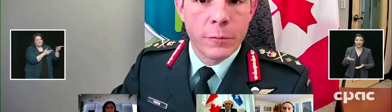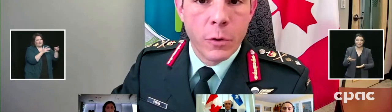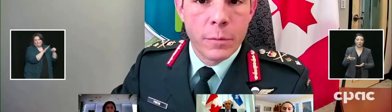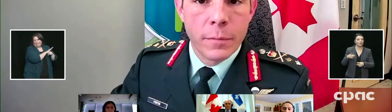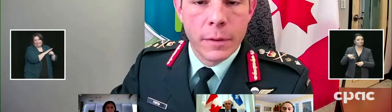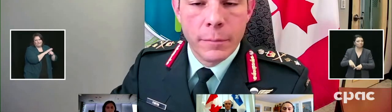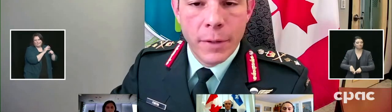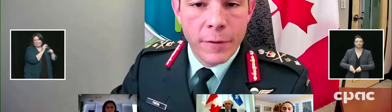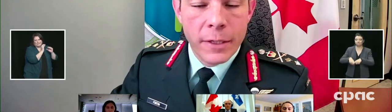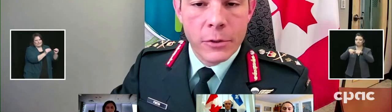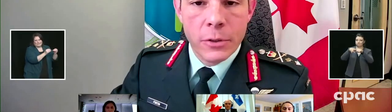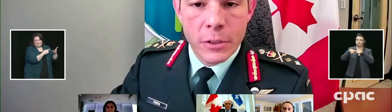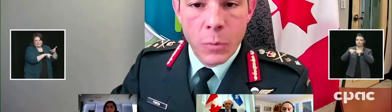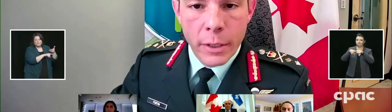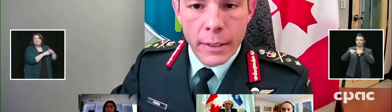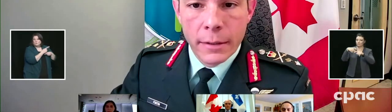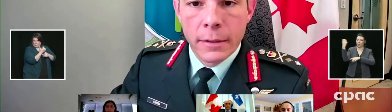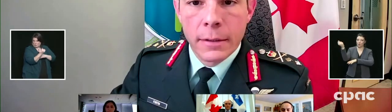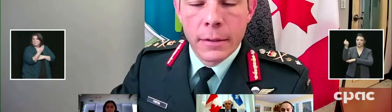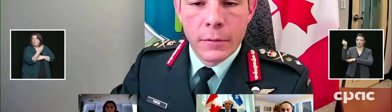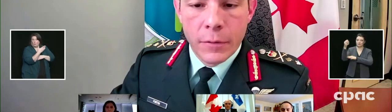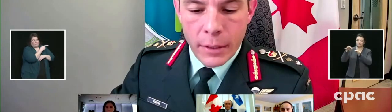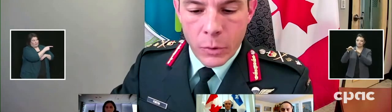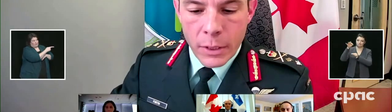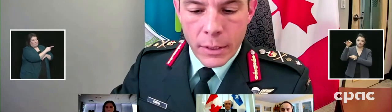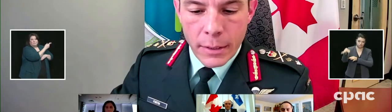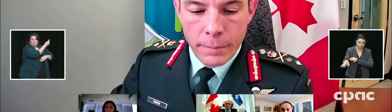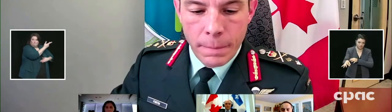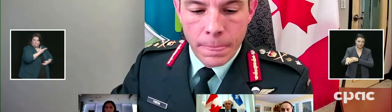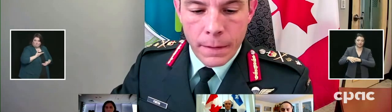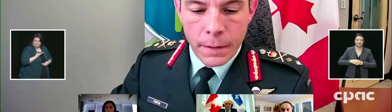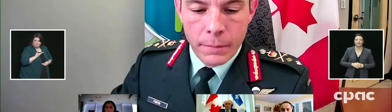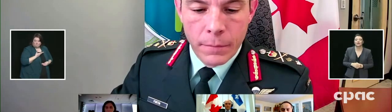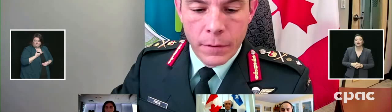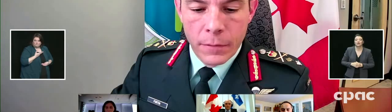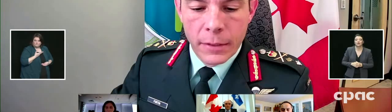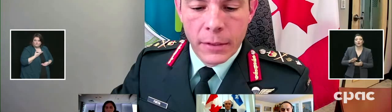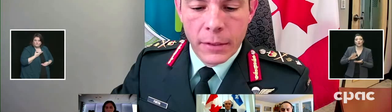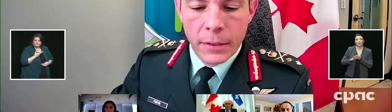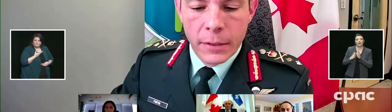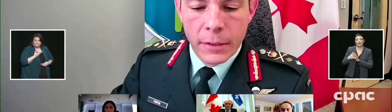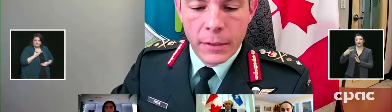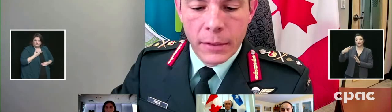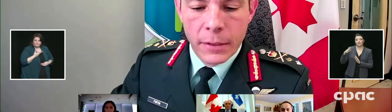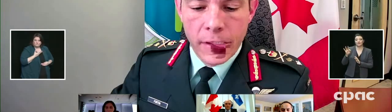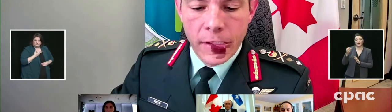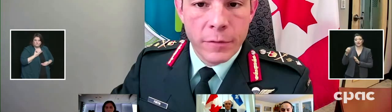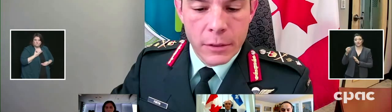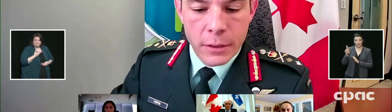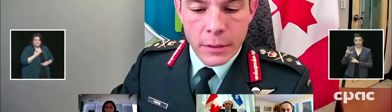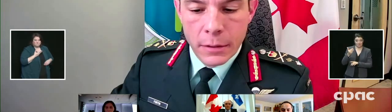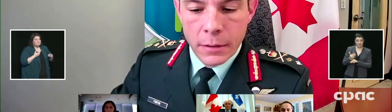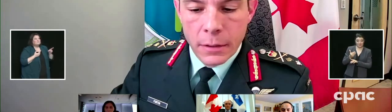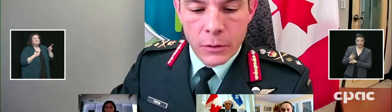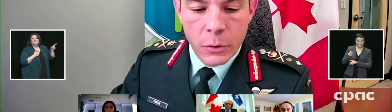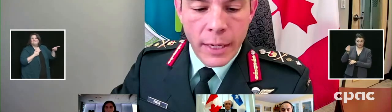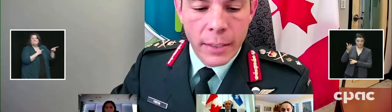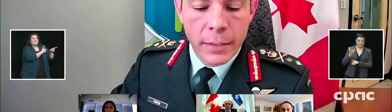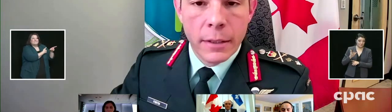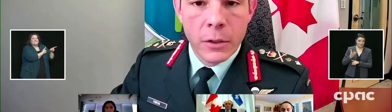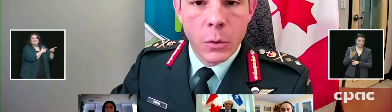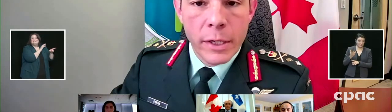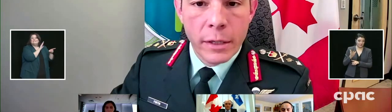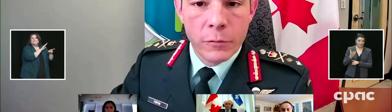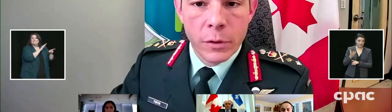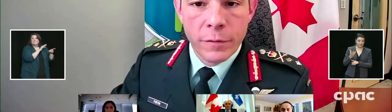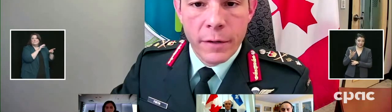we're informed by Pfizer this morning that that the Pfizer vaccine to